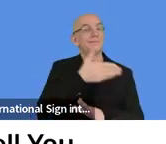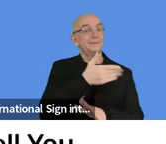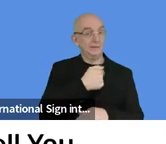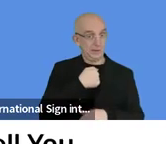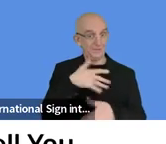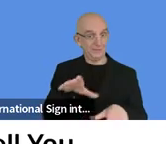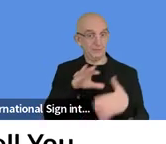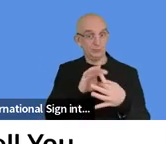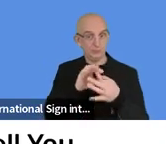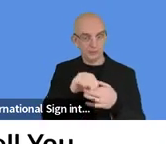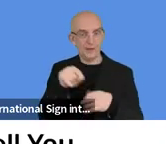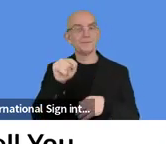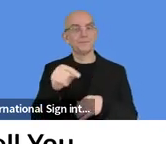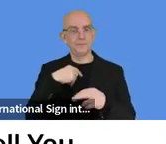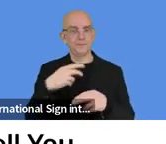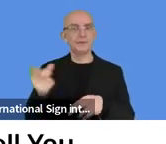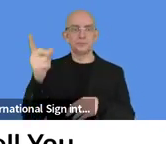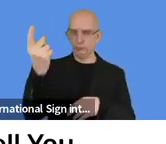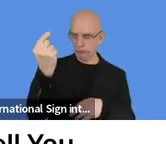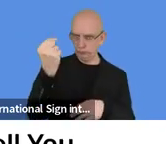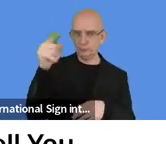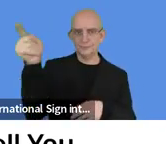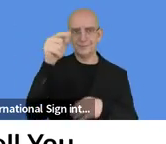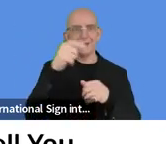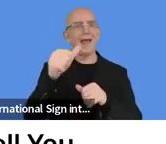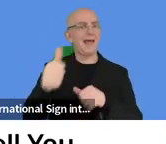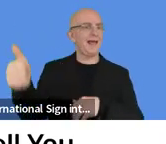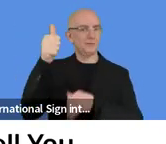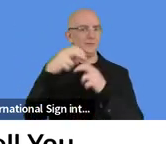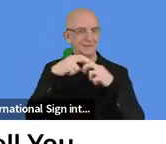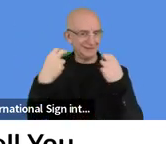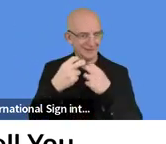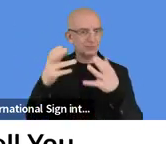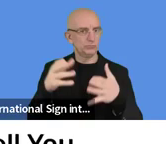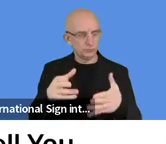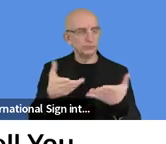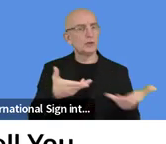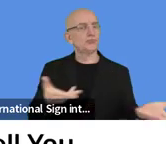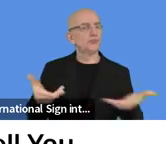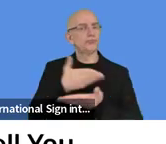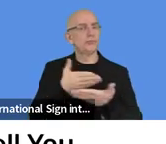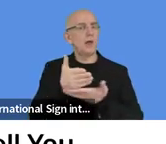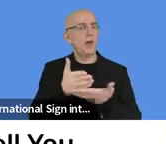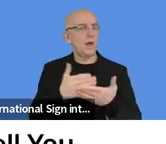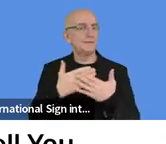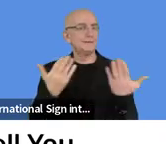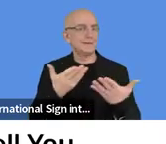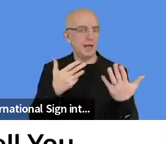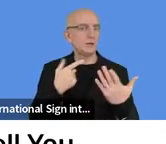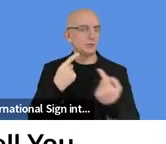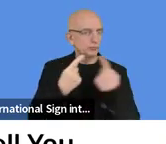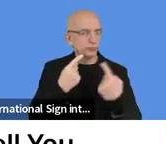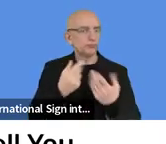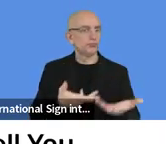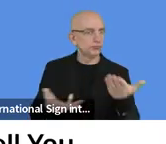down for a half a day to do a workshop. They just don't have the time. Okay, that's an objection. But for me, as the person